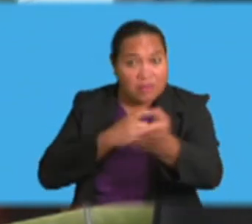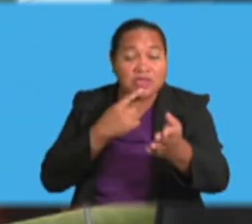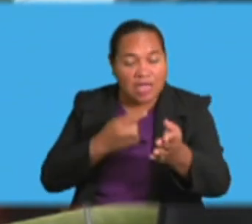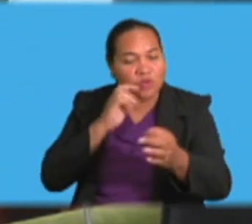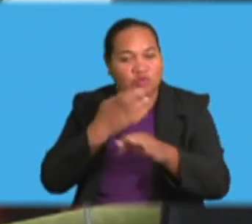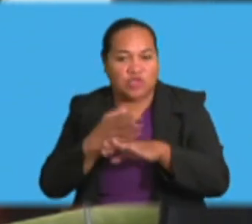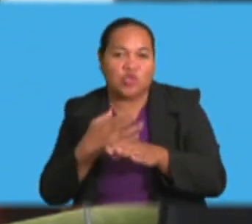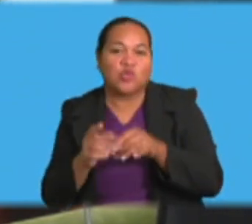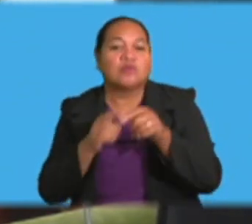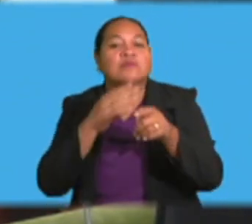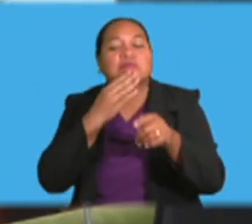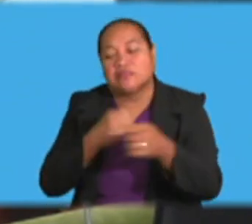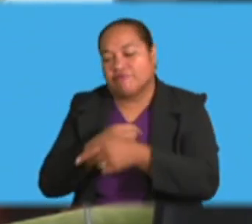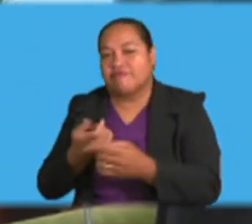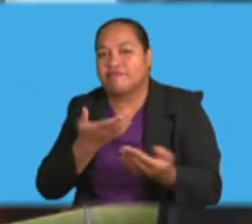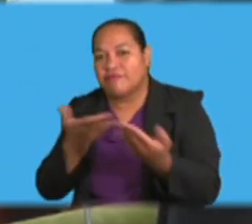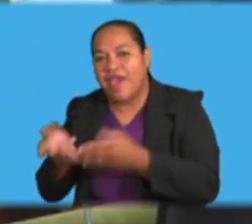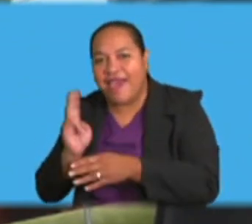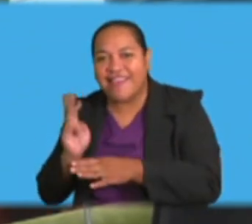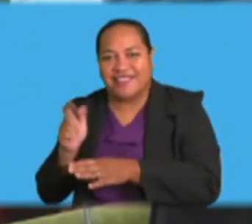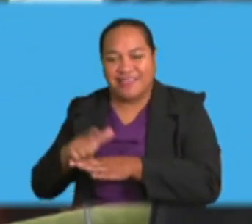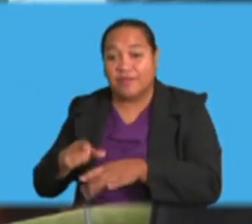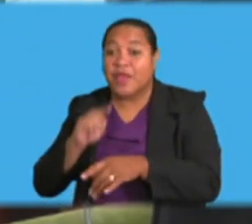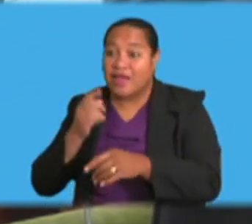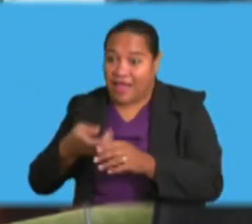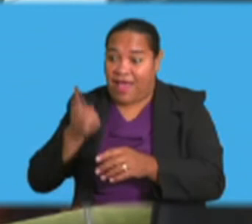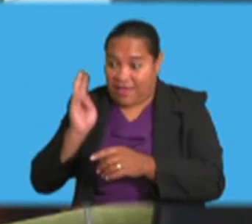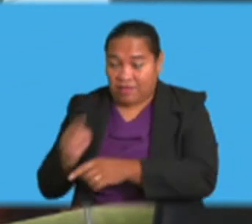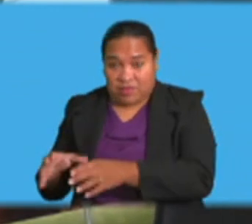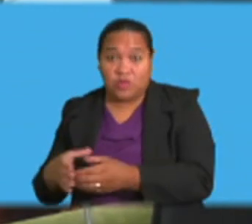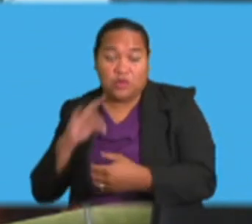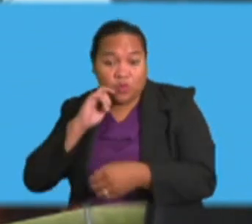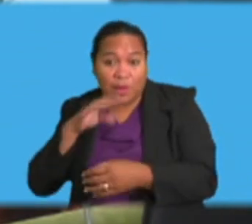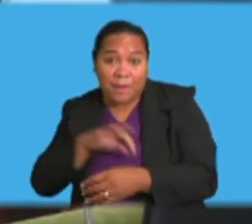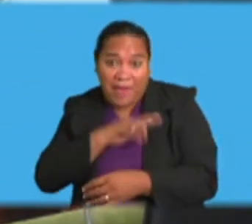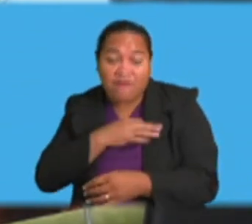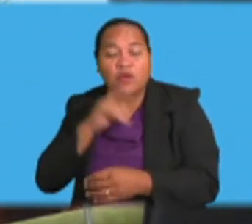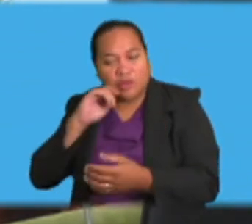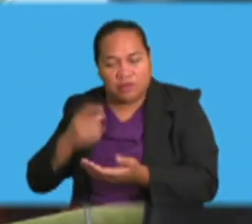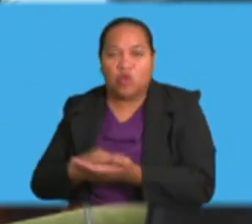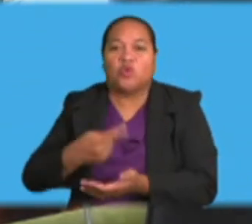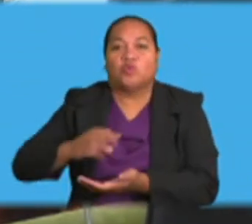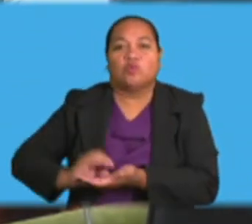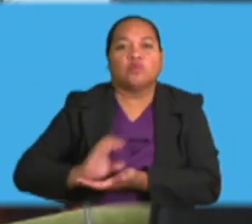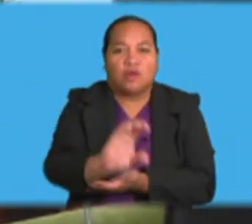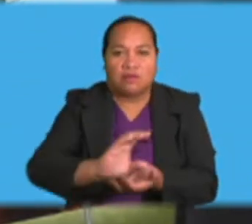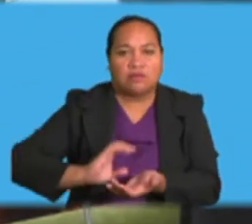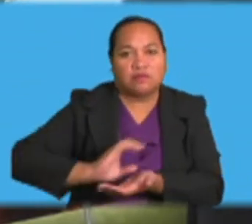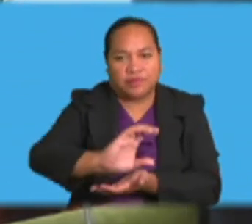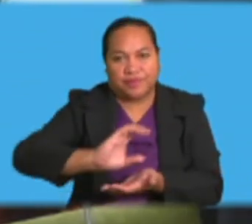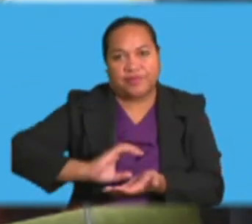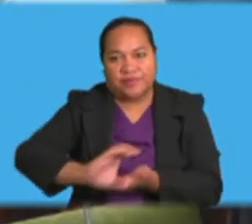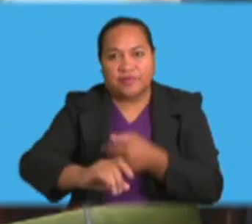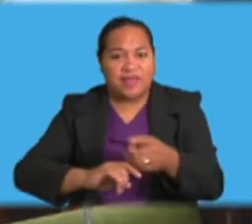expiring leases to Fiji Pine, and in return, the landowners will receive returns and benefits from profitability. Landowners are receiving benefits that they